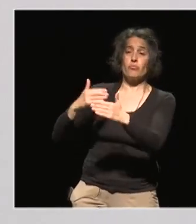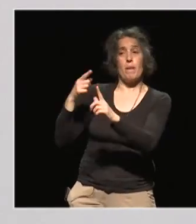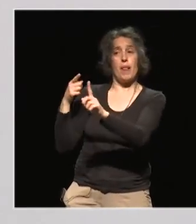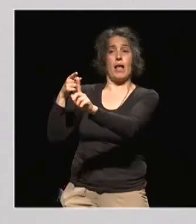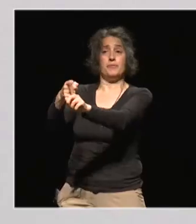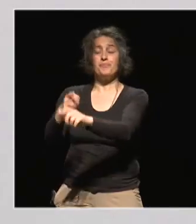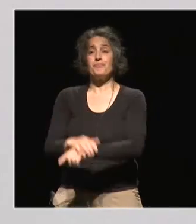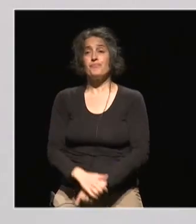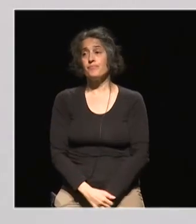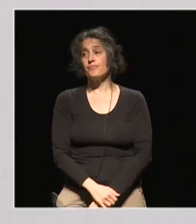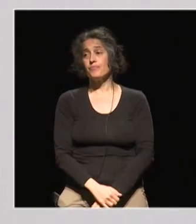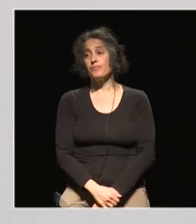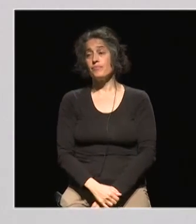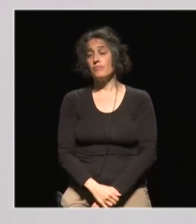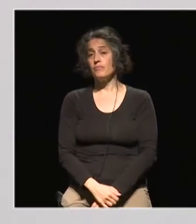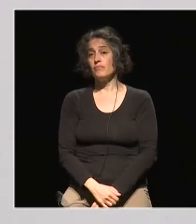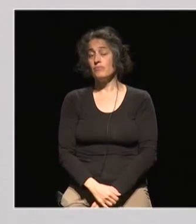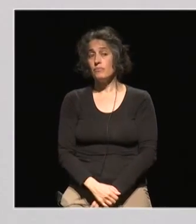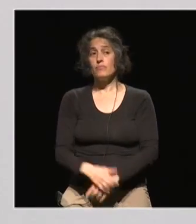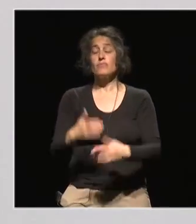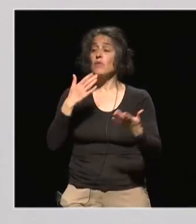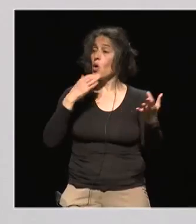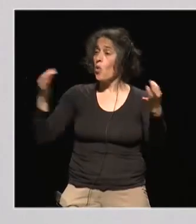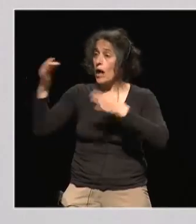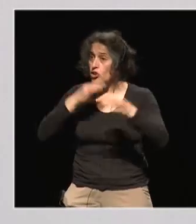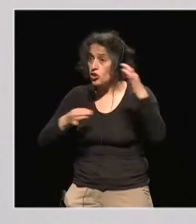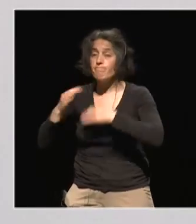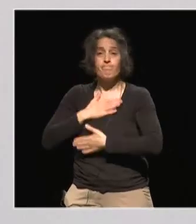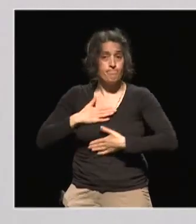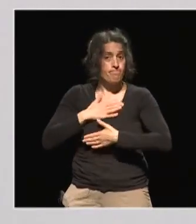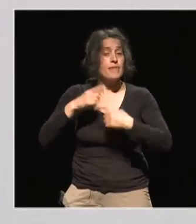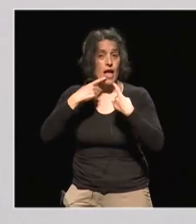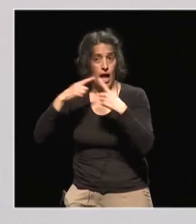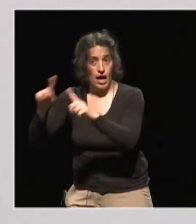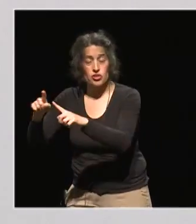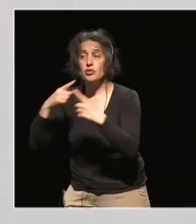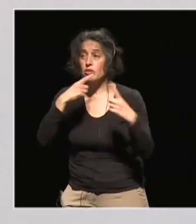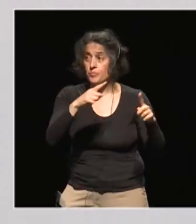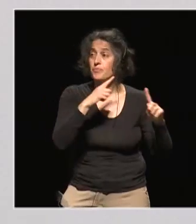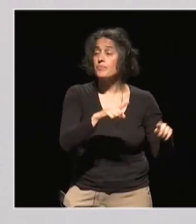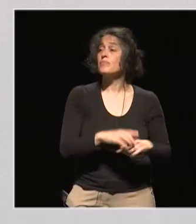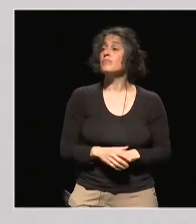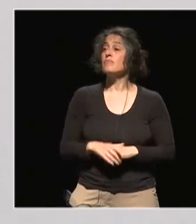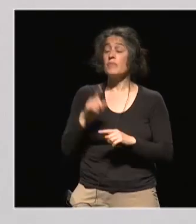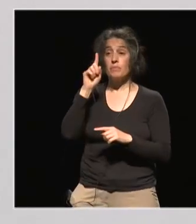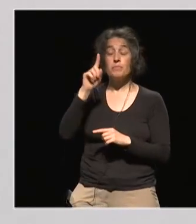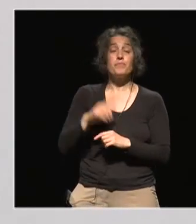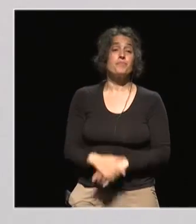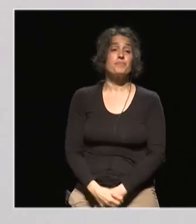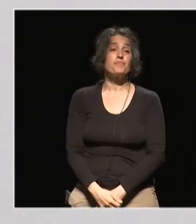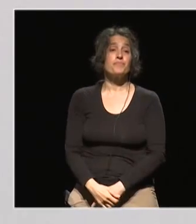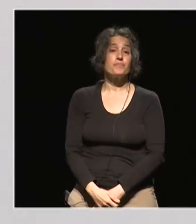If we have any question, I will try to answer. But final point is, even we have a tracking,